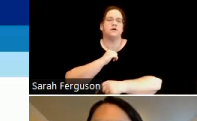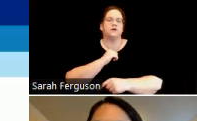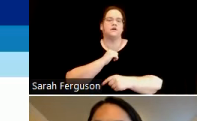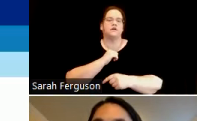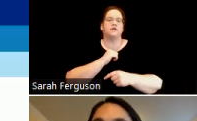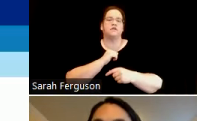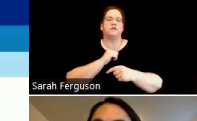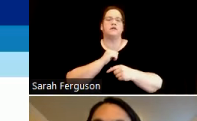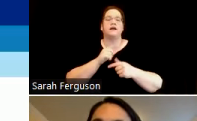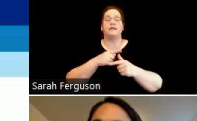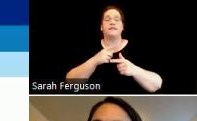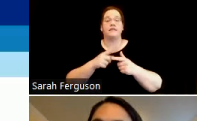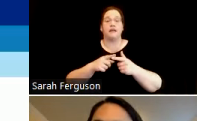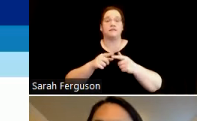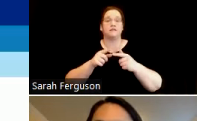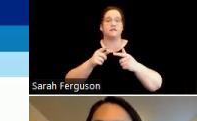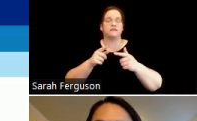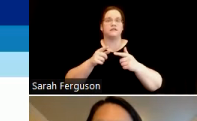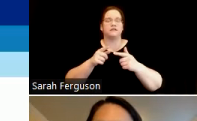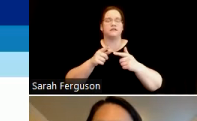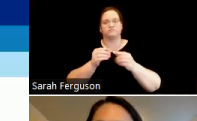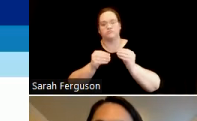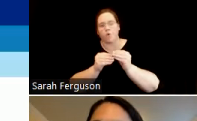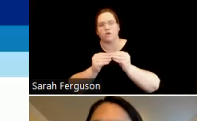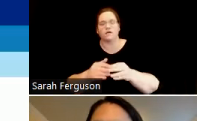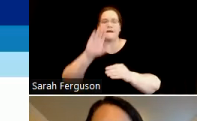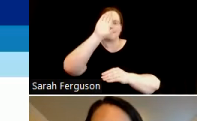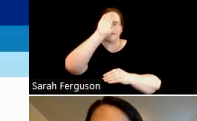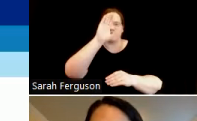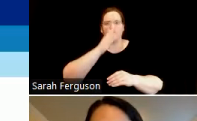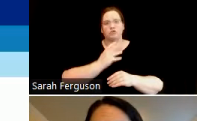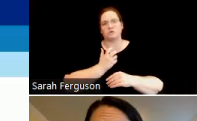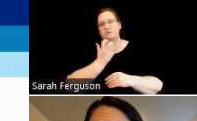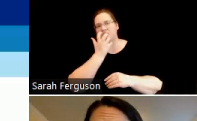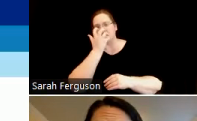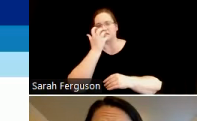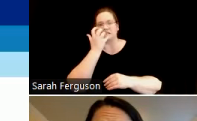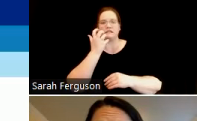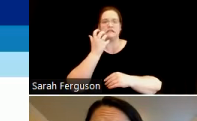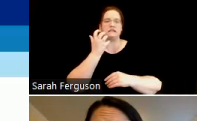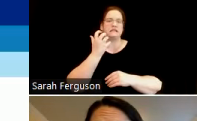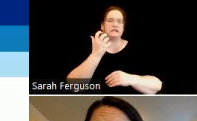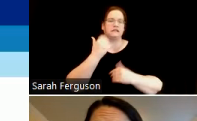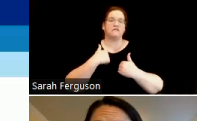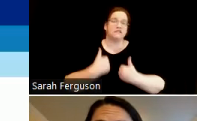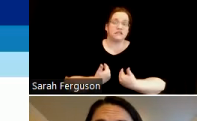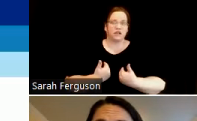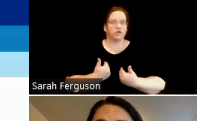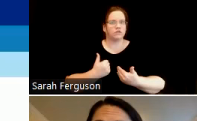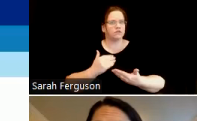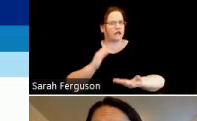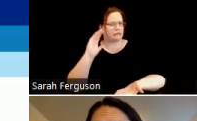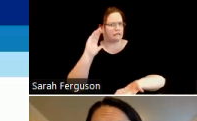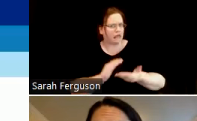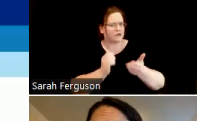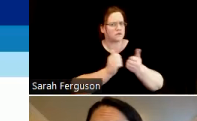systemic symptoms, so that's like fever, fussiness, fatigue, actually occur at a lower rate in this age group than in adults.